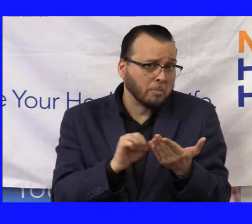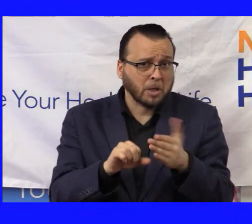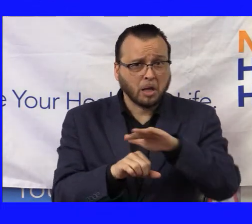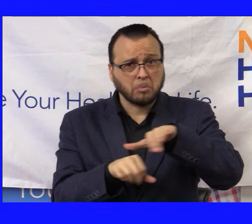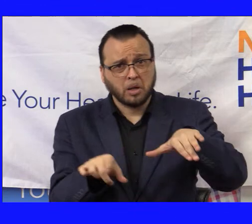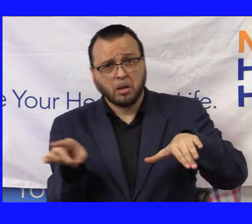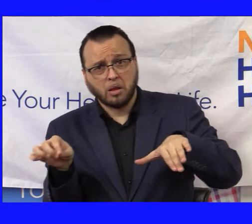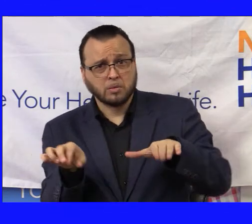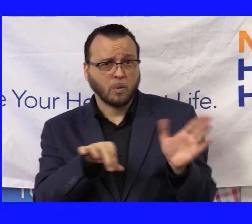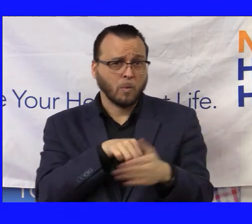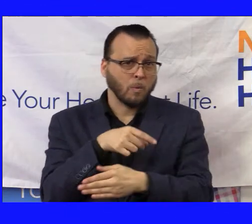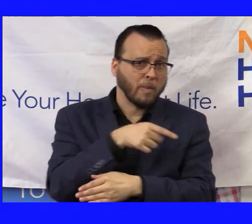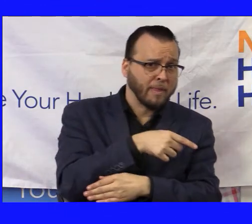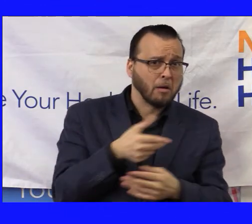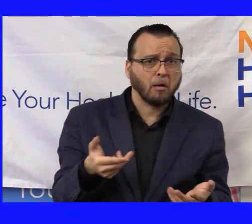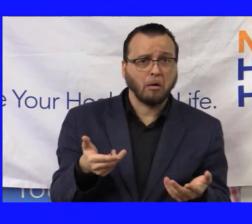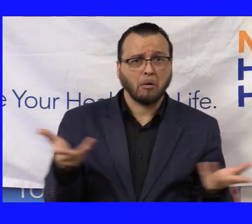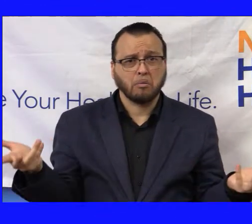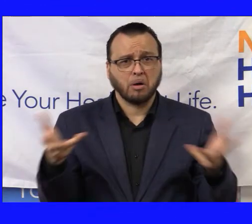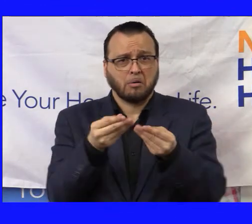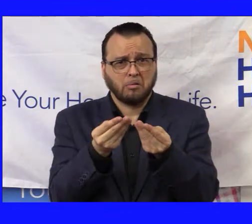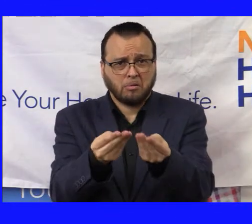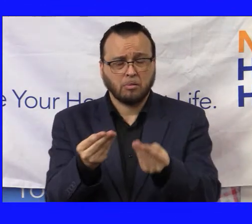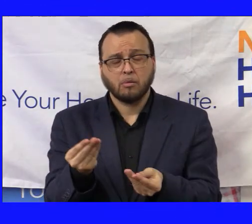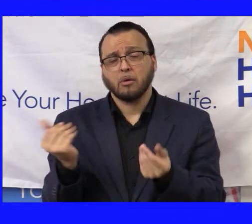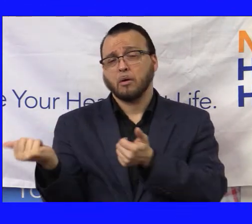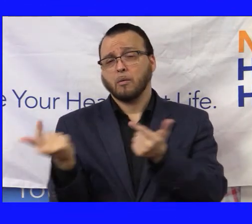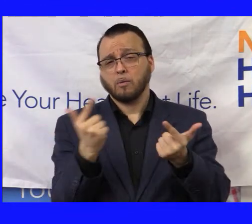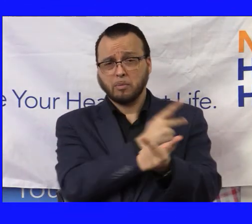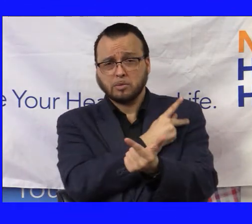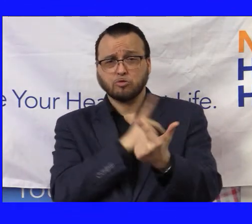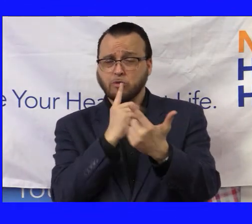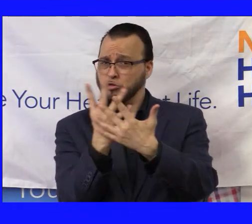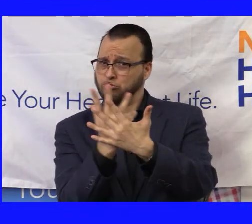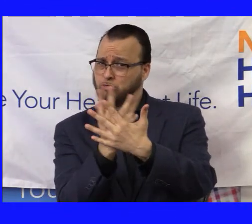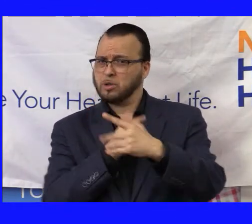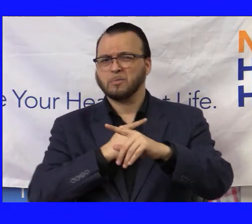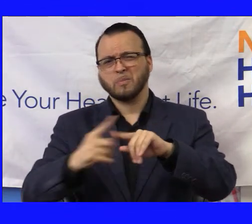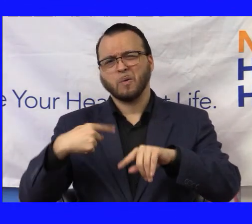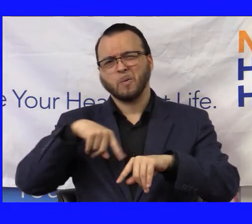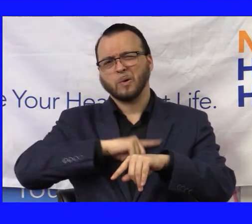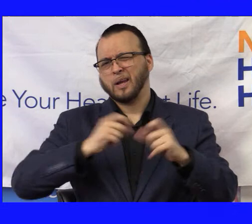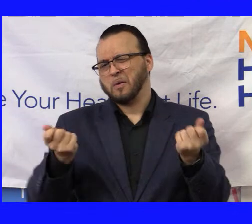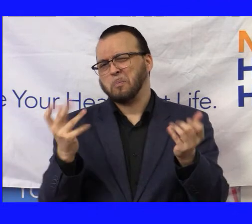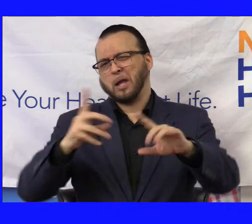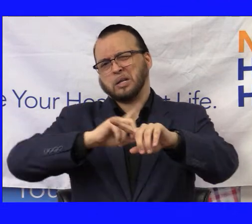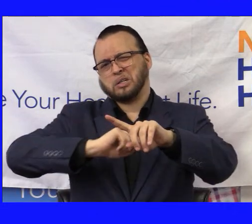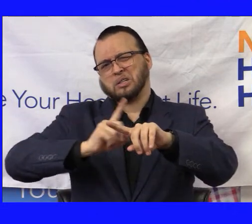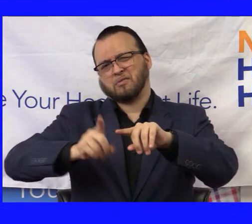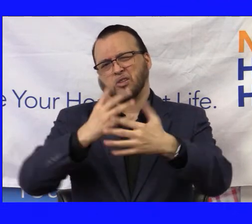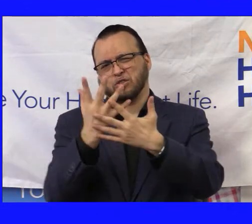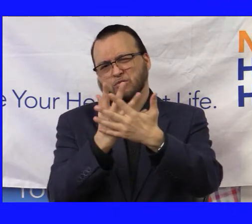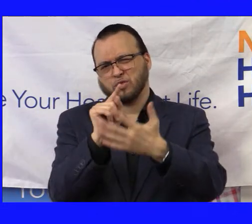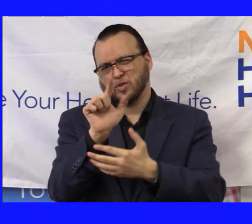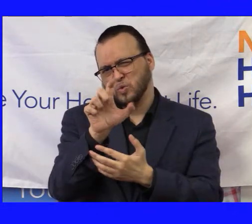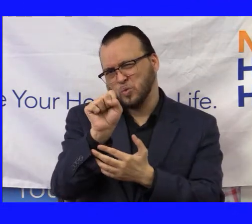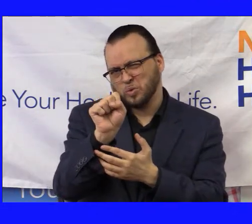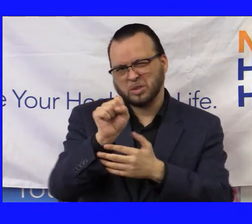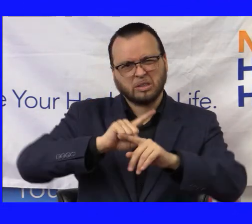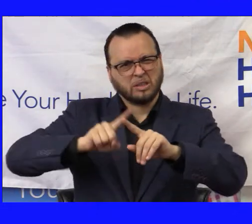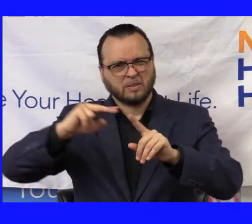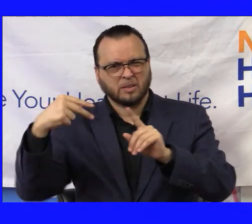Our patients are screened. That slide wasn't included, but we use a variety of screening tools, multiple screening tools, and also